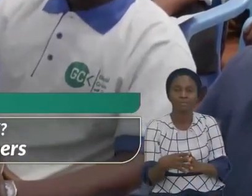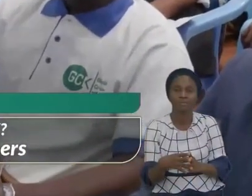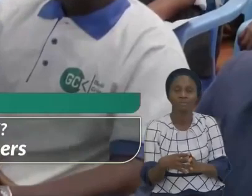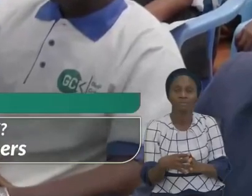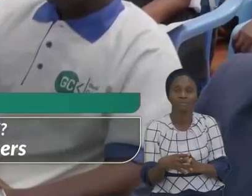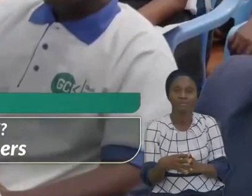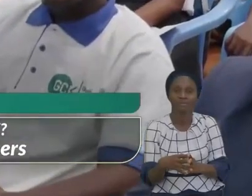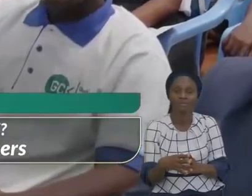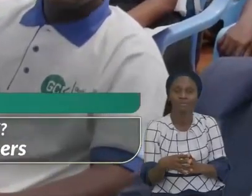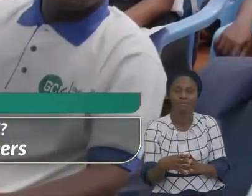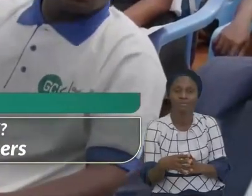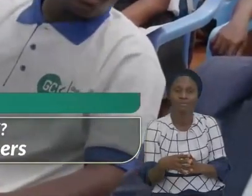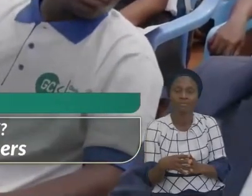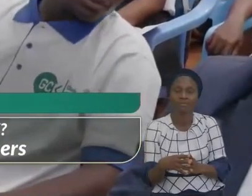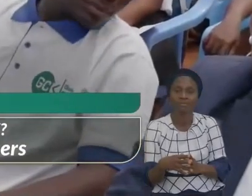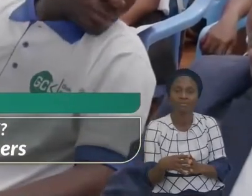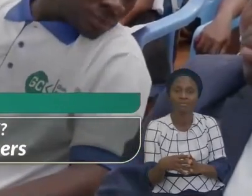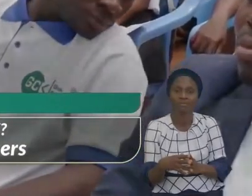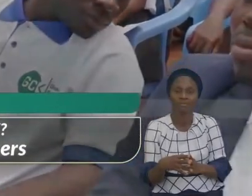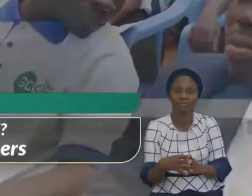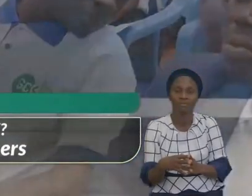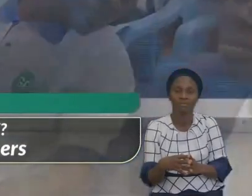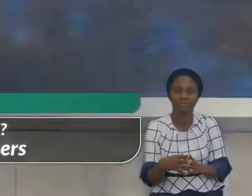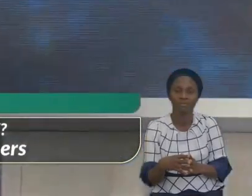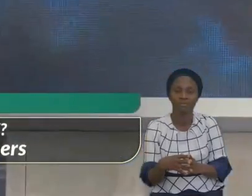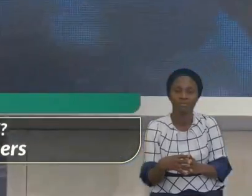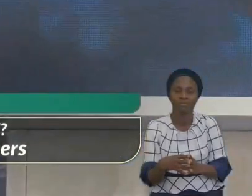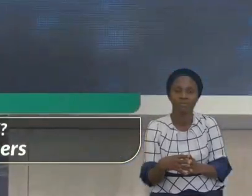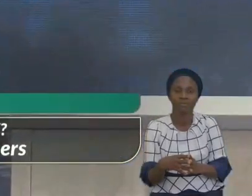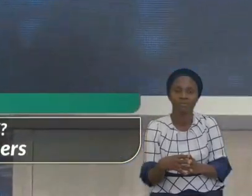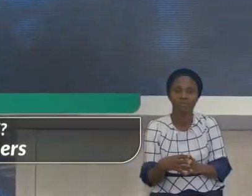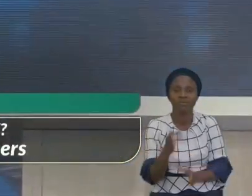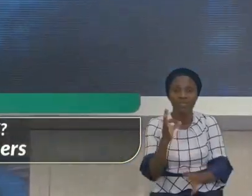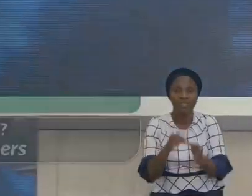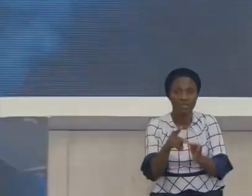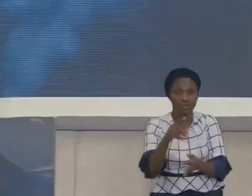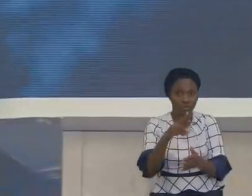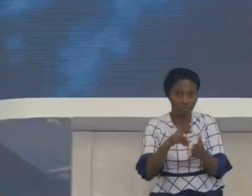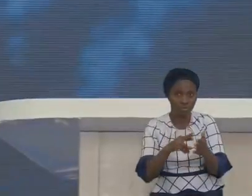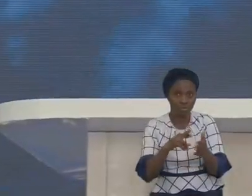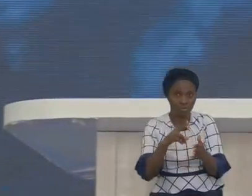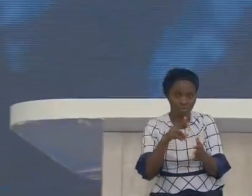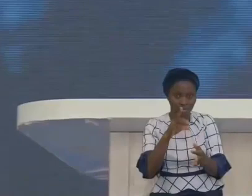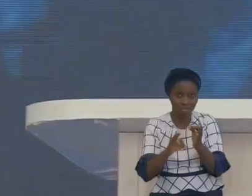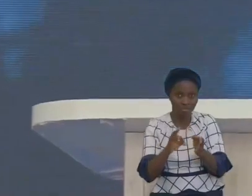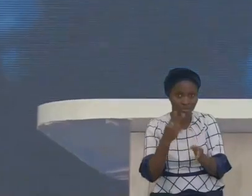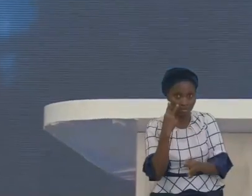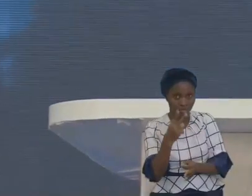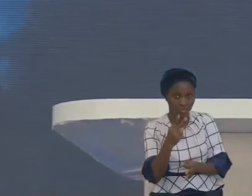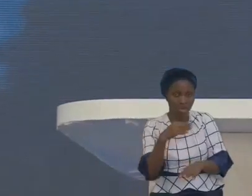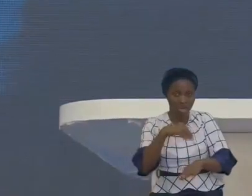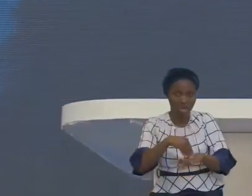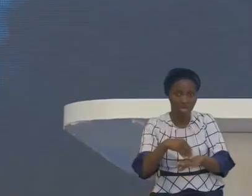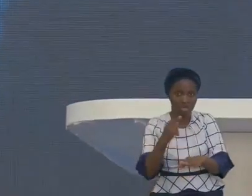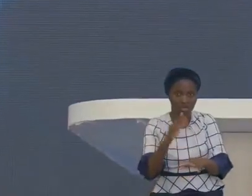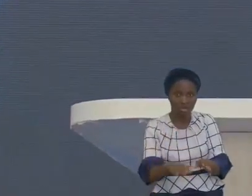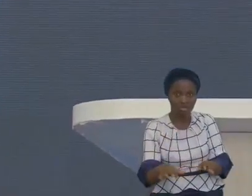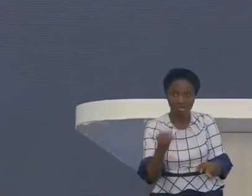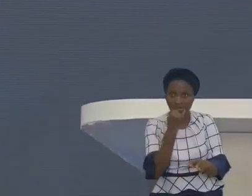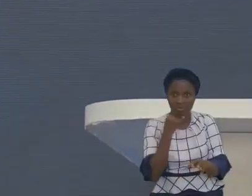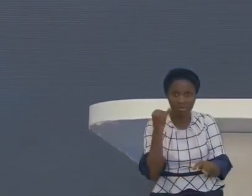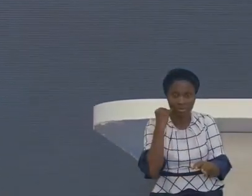If you look at the children of Israel, hundreds of thousands of them that didn't get higher to the